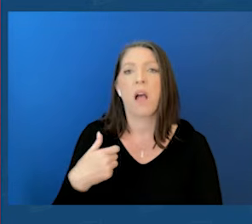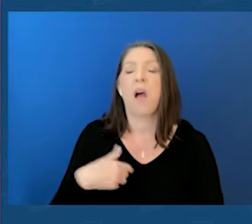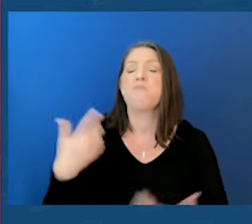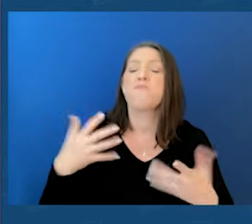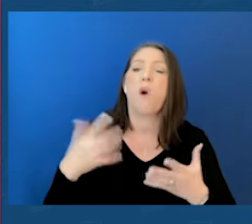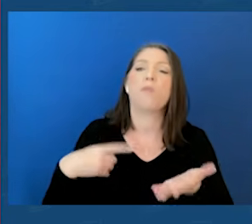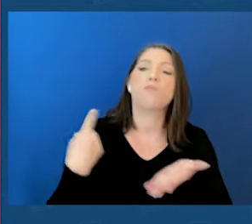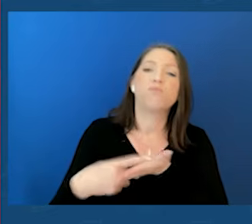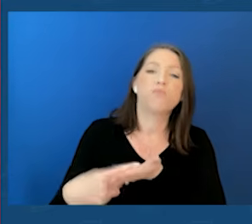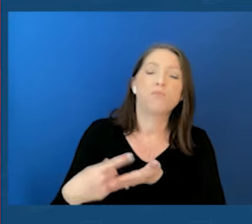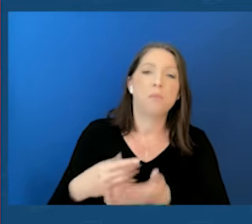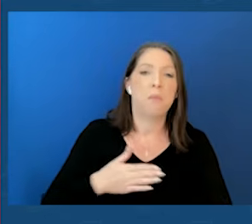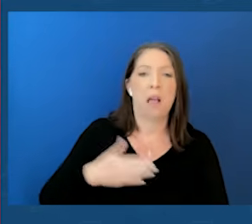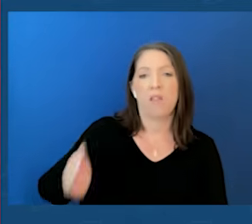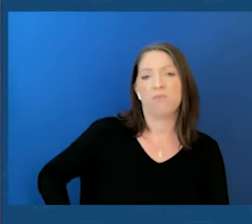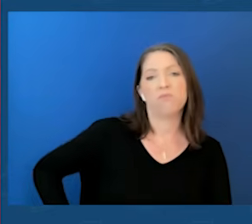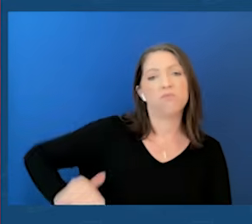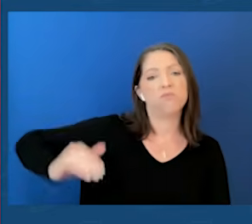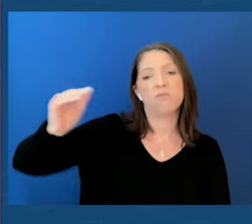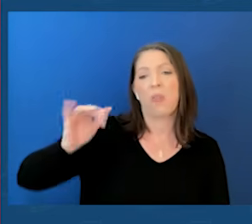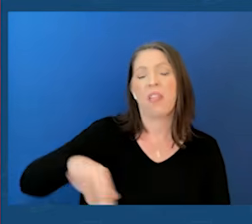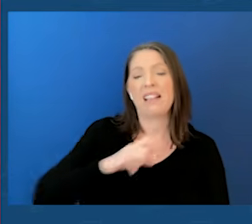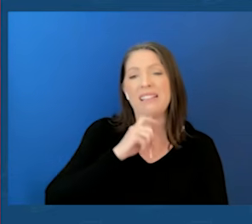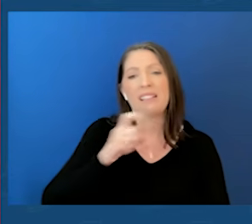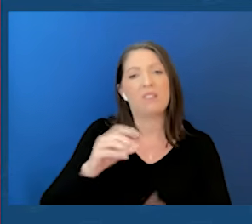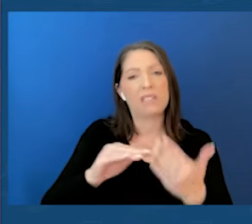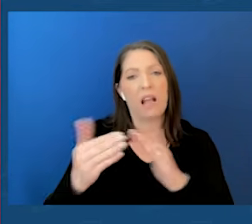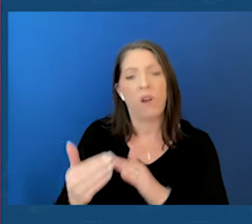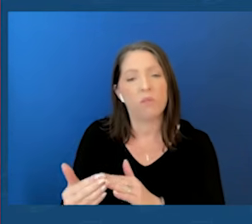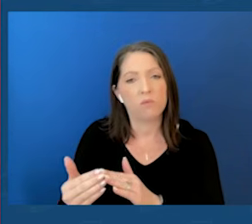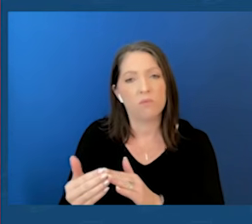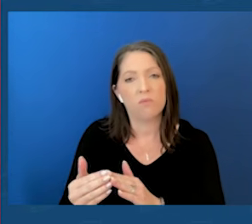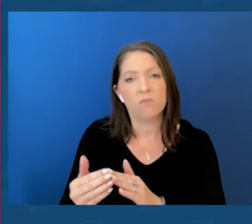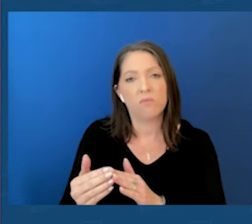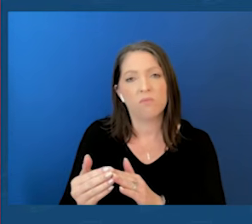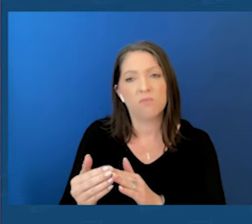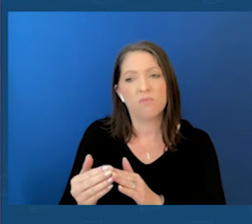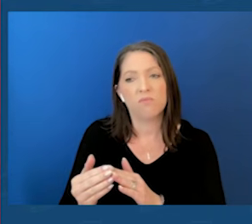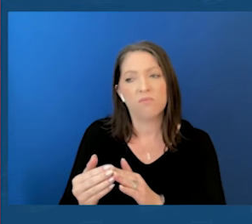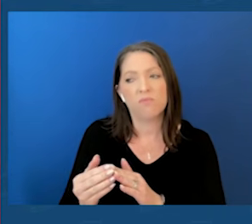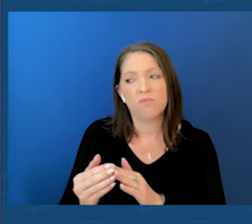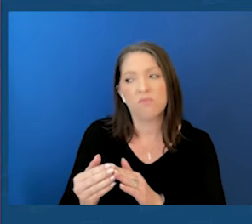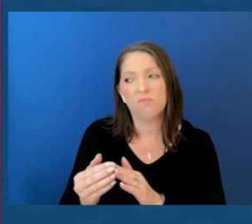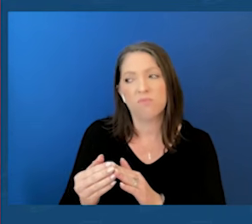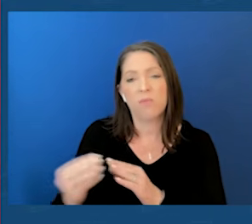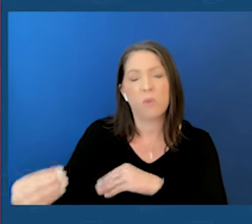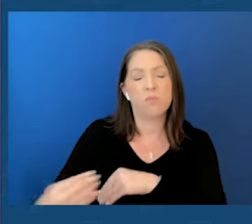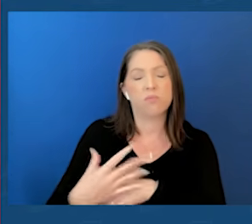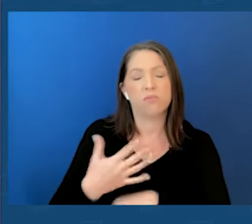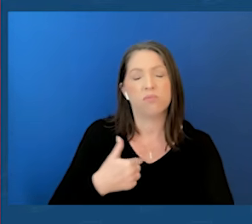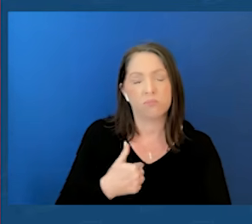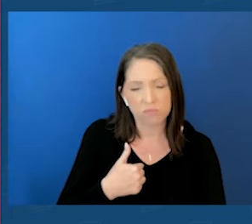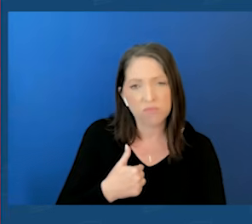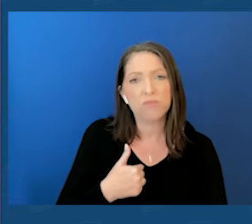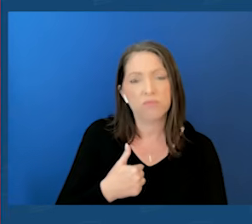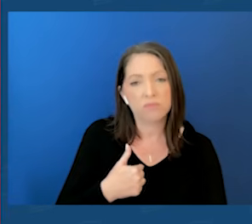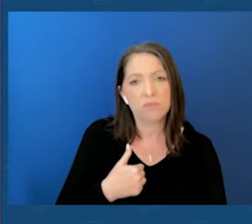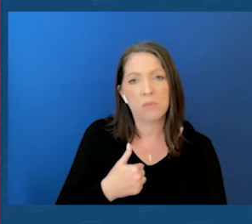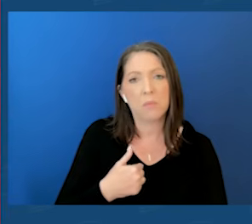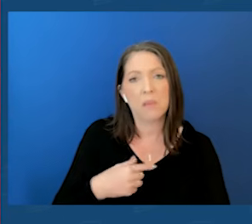steel town that I love so much. It shaped who I am. But I cannot turn away from them